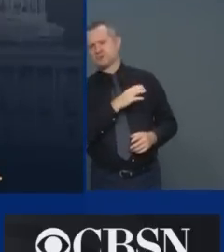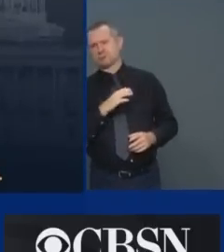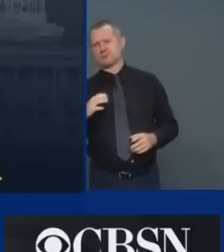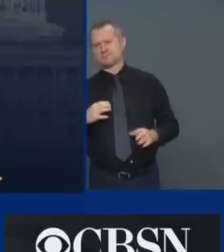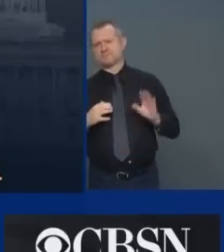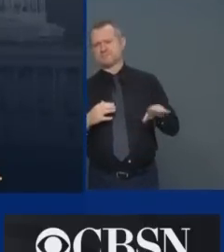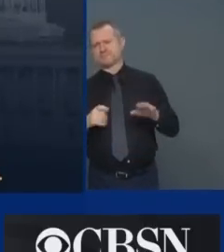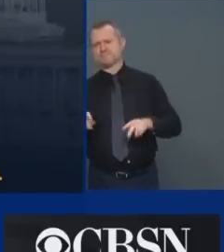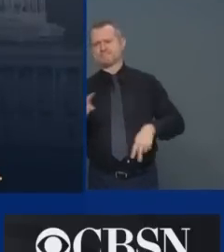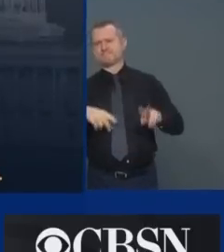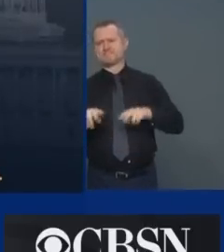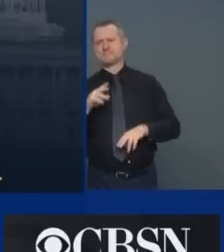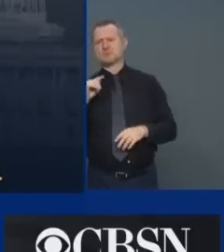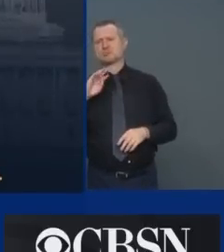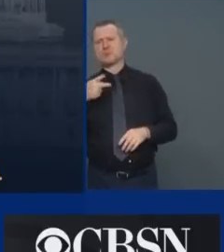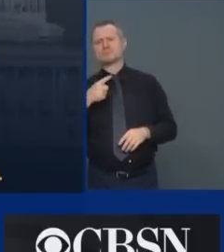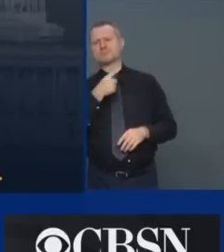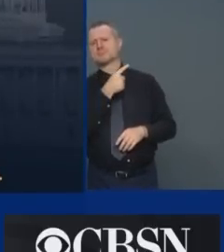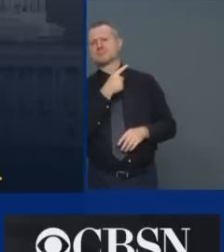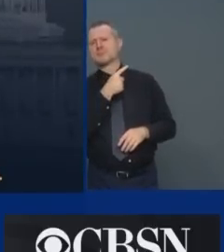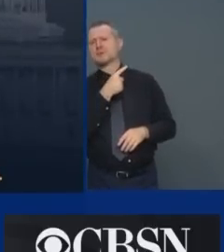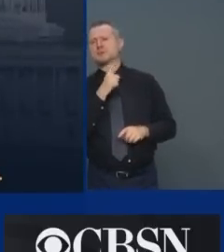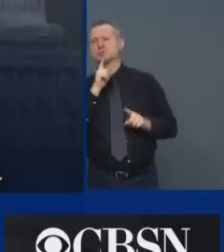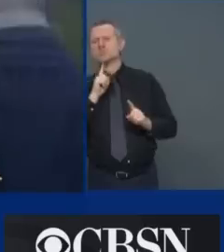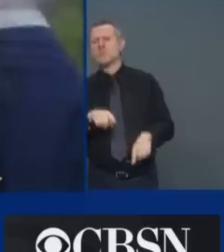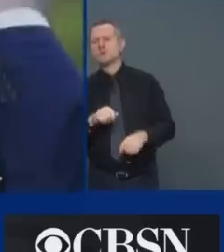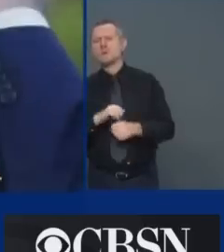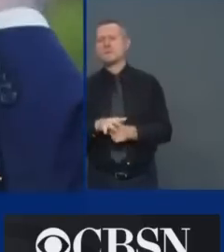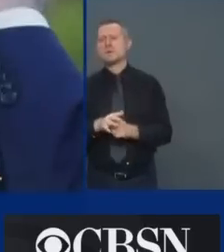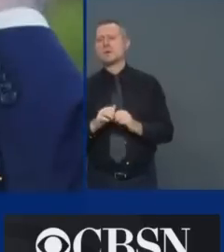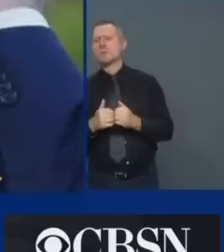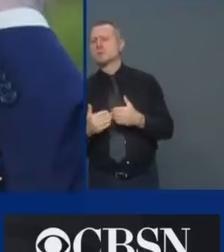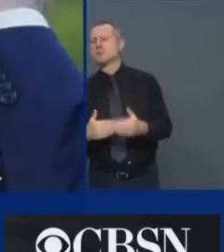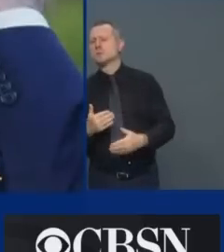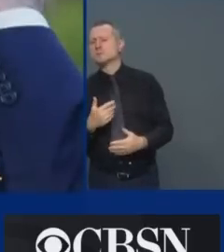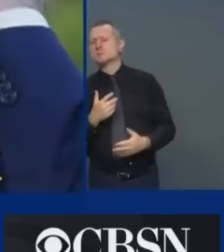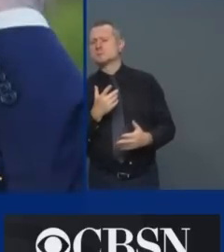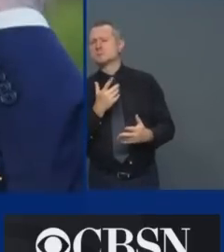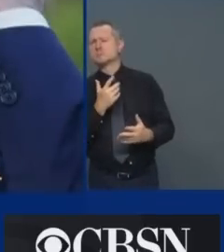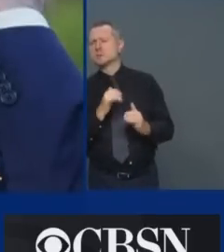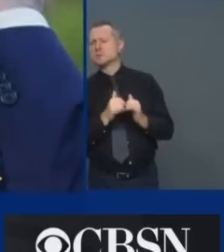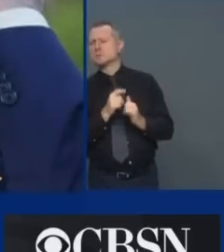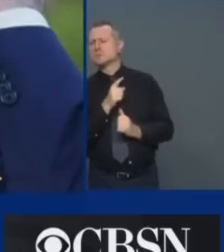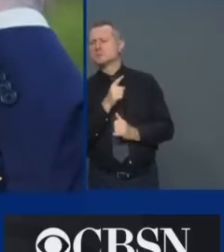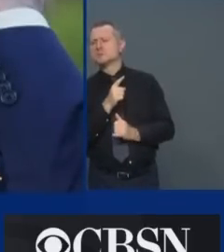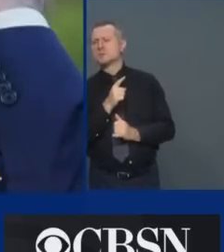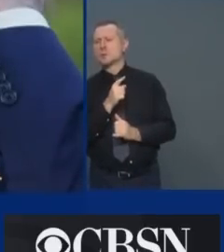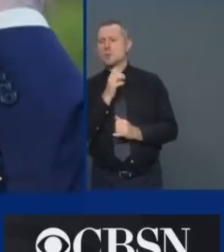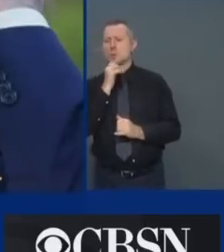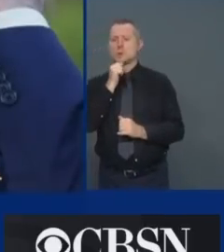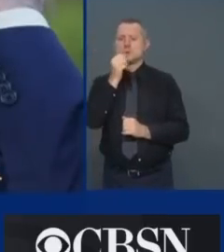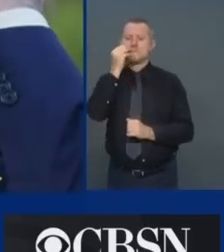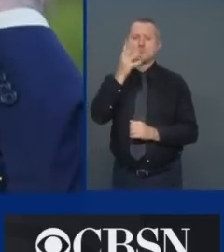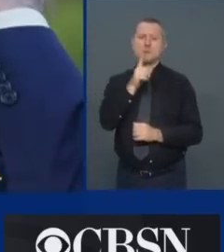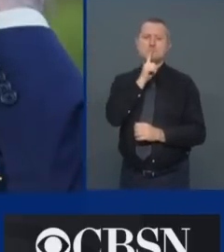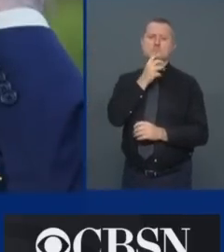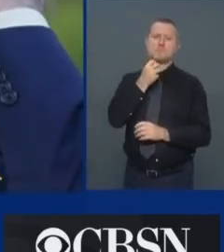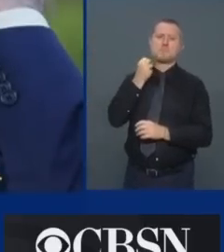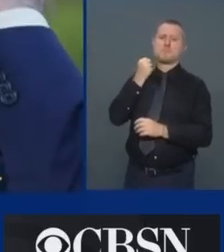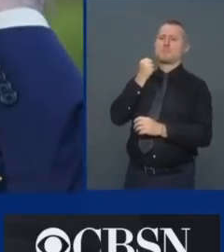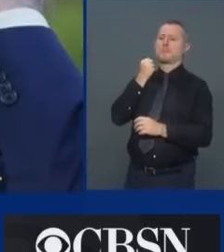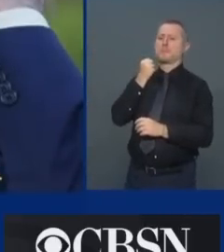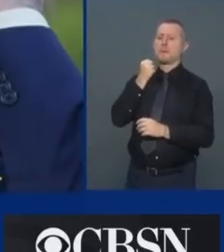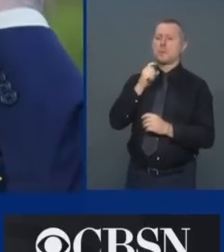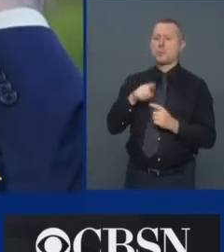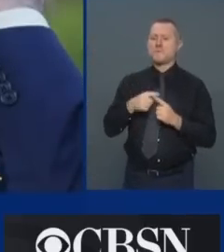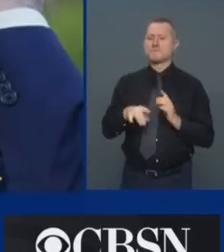administration's response on this pandemic. How can you not tell the American people what he knew and when he knew it? Just